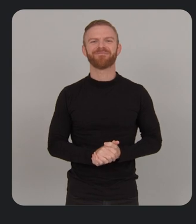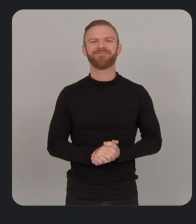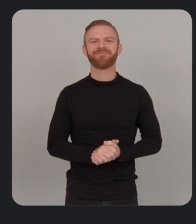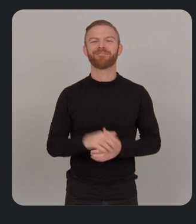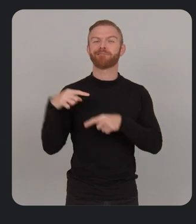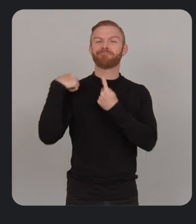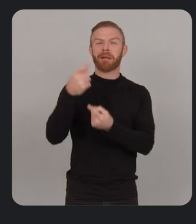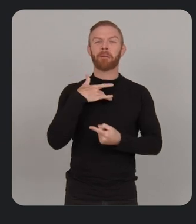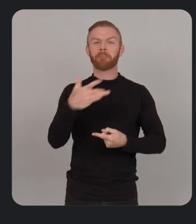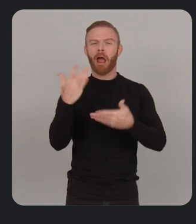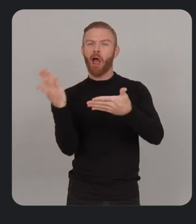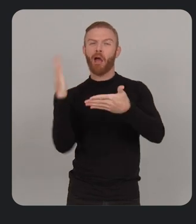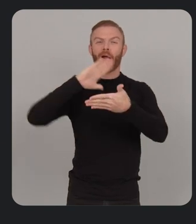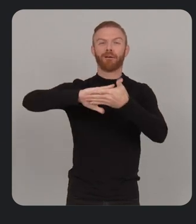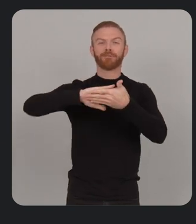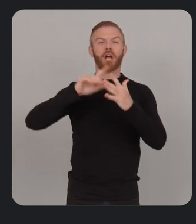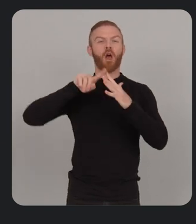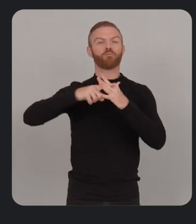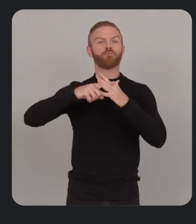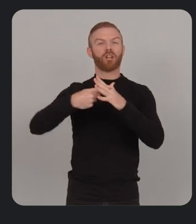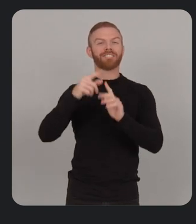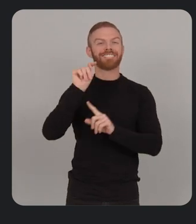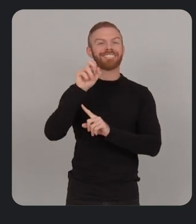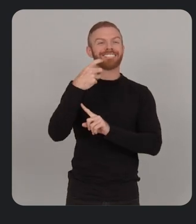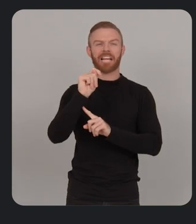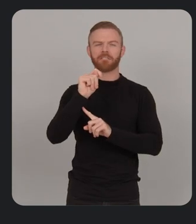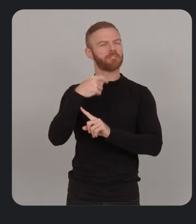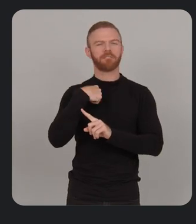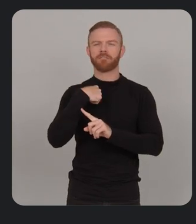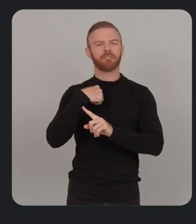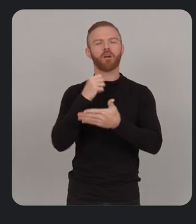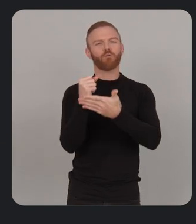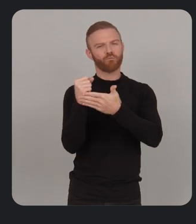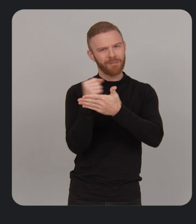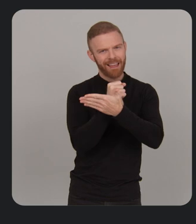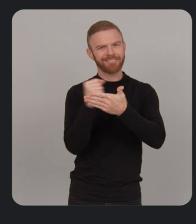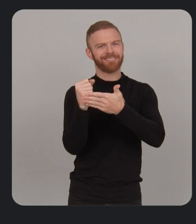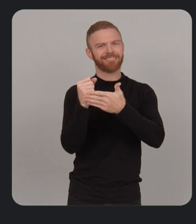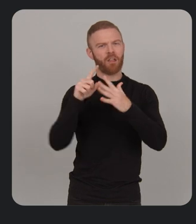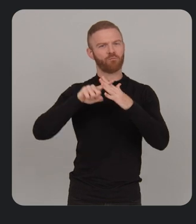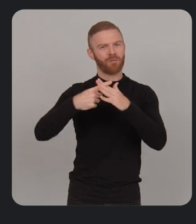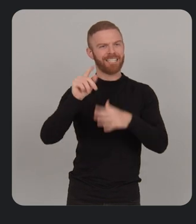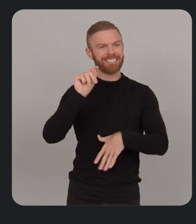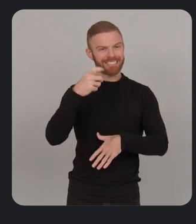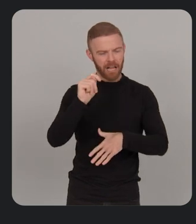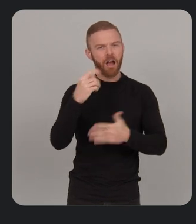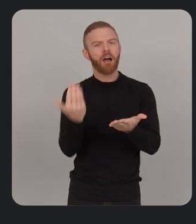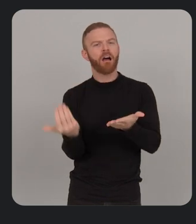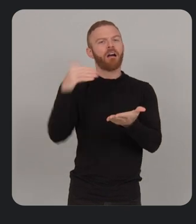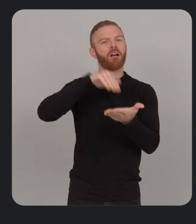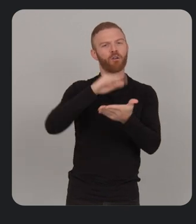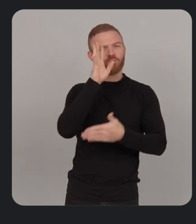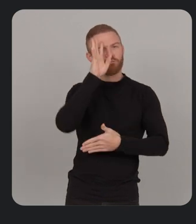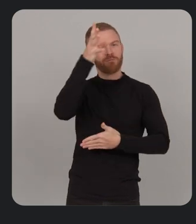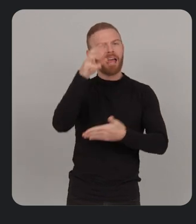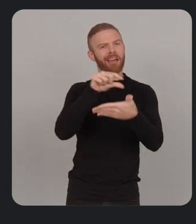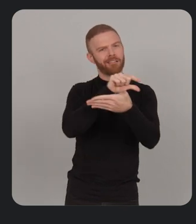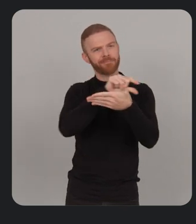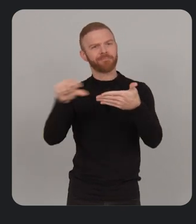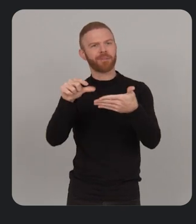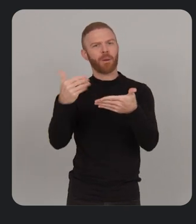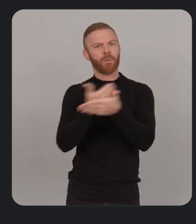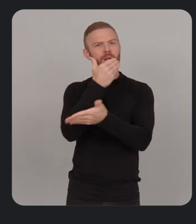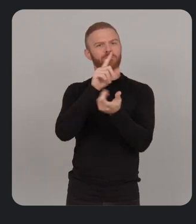Instead of covering up the original text, we're erasing it and recreating the pixels underneath